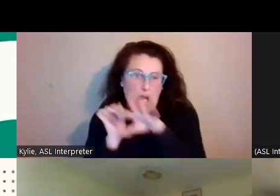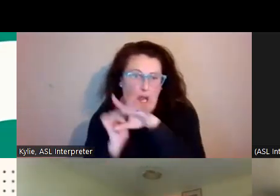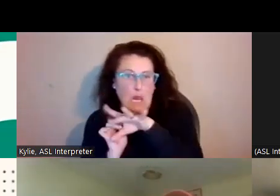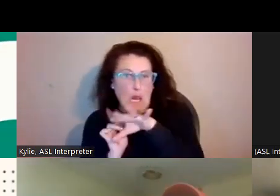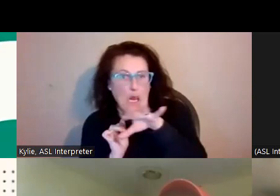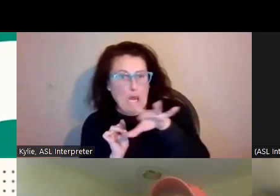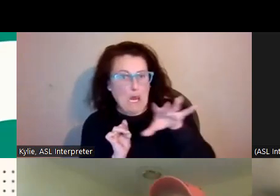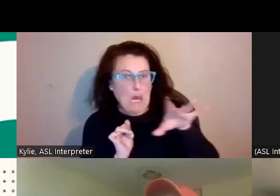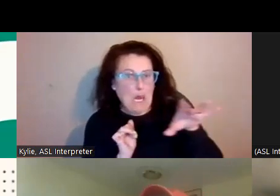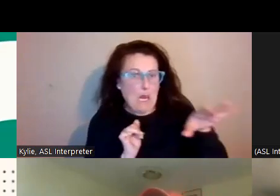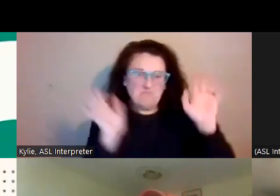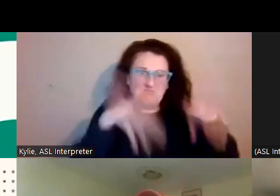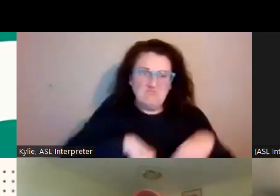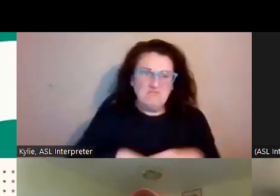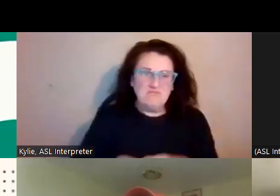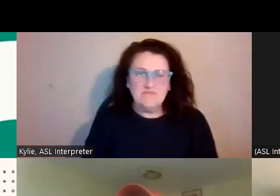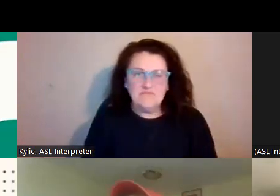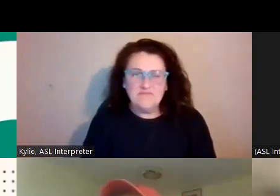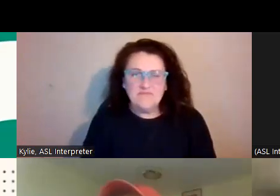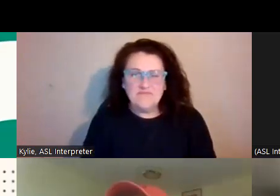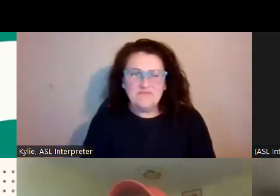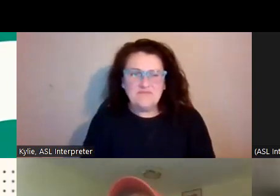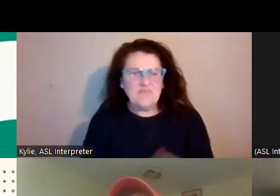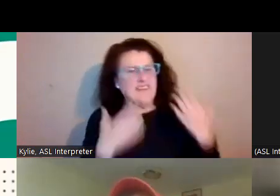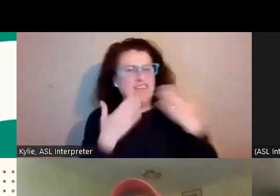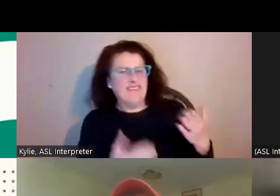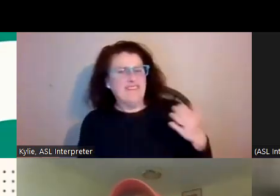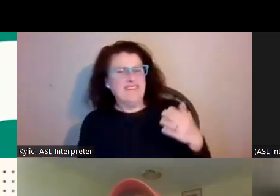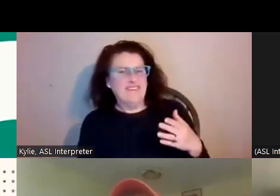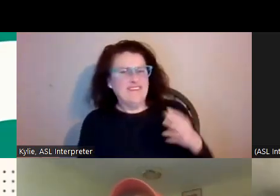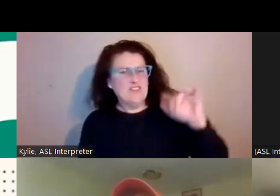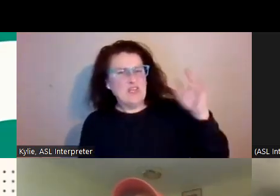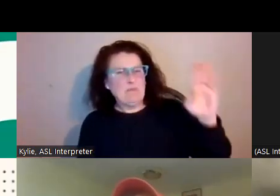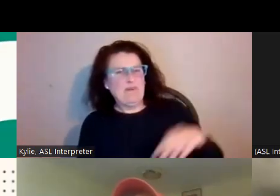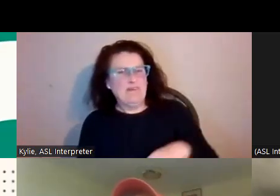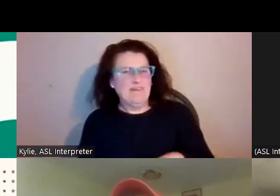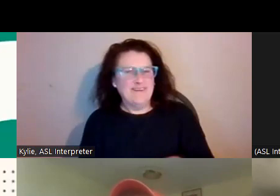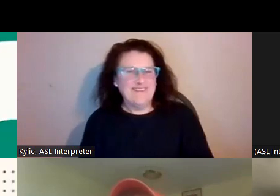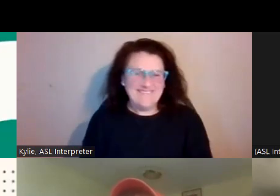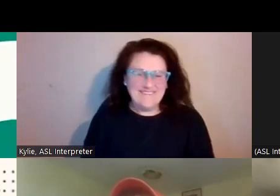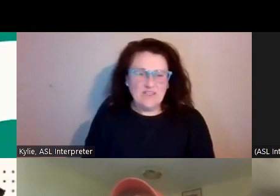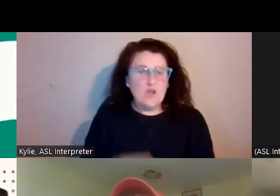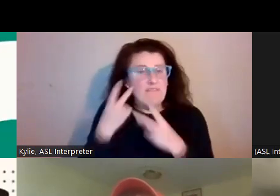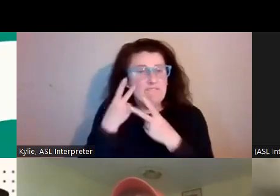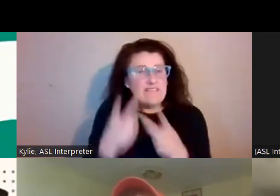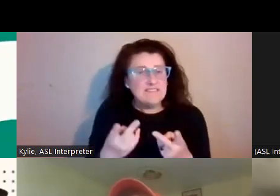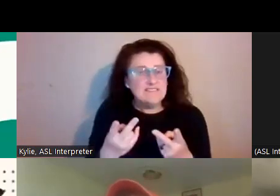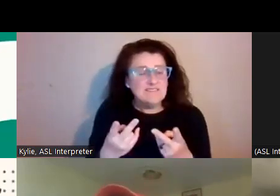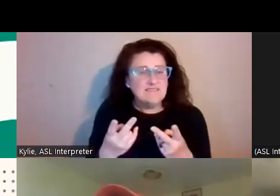by letter out loud. It's in the chat. In the chat. Come stop by